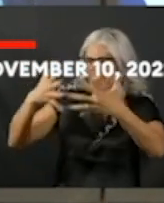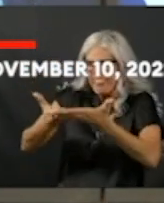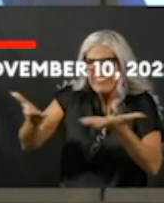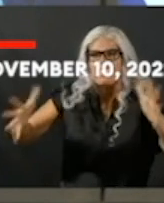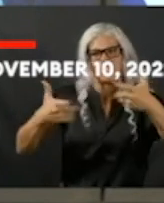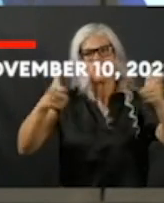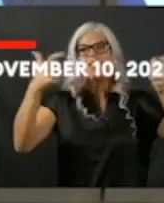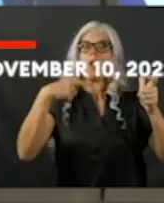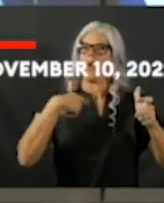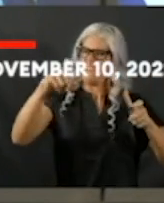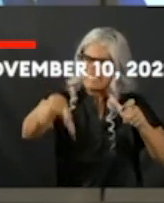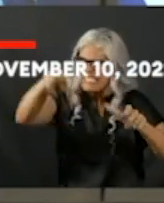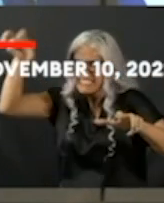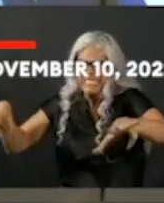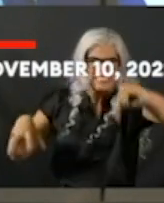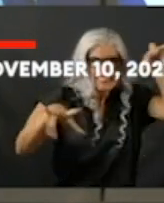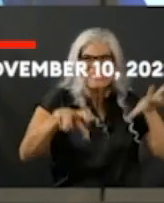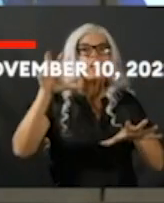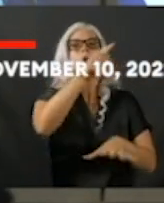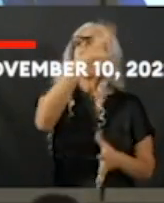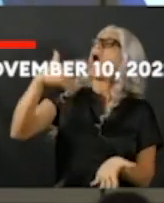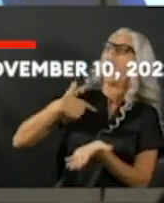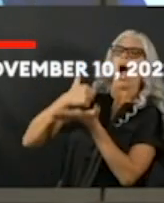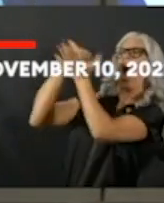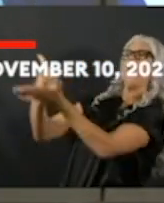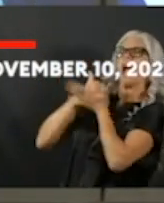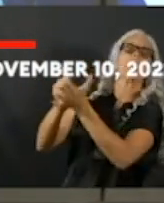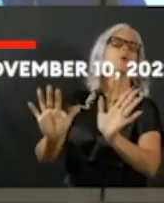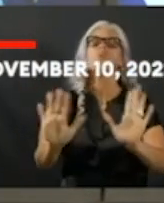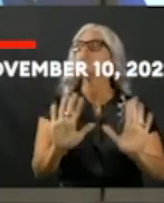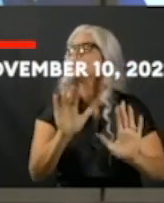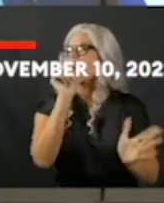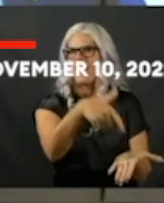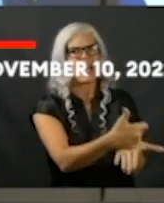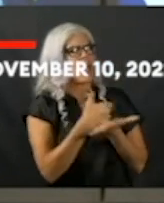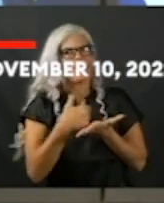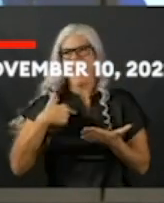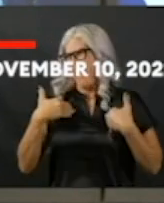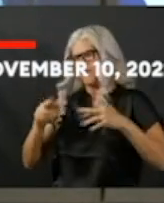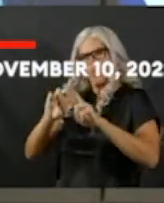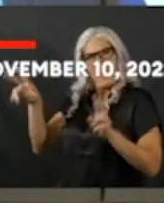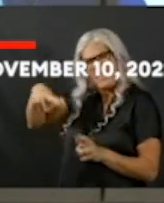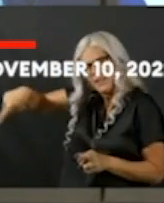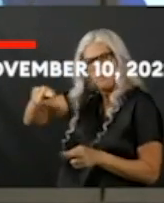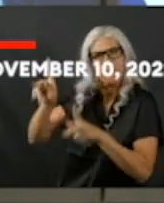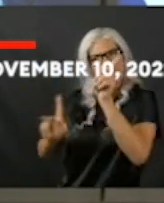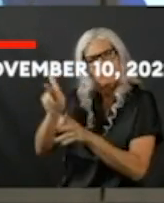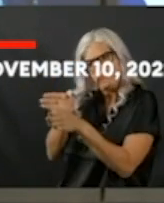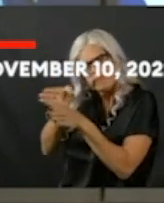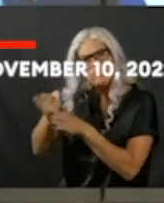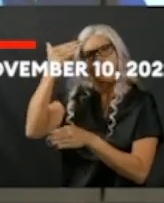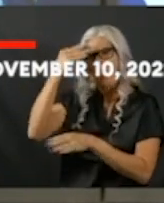without assistance. There are volunteer groups that will be able to help you. Don't overexert yourself and put yourself into a risky